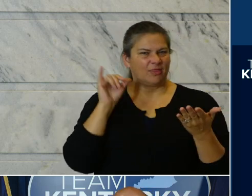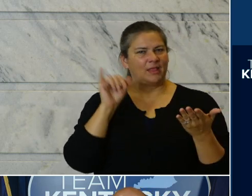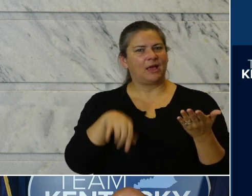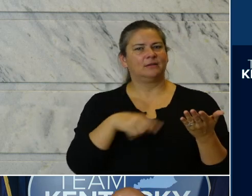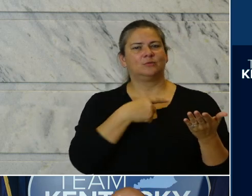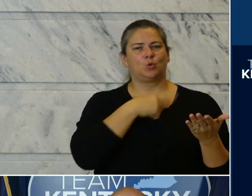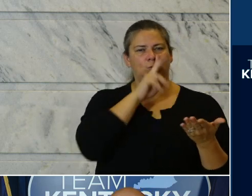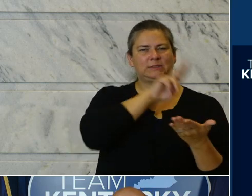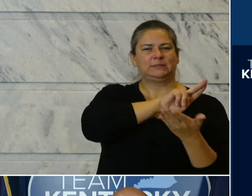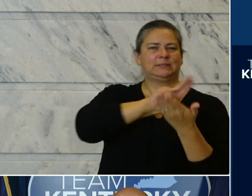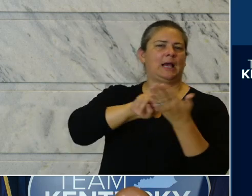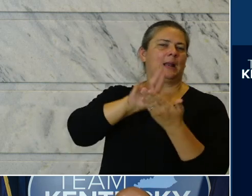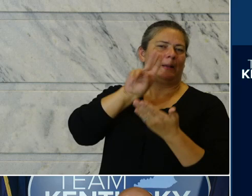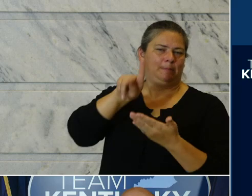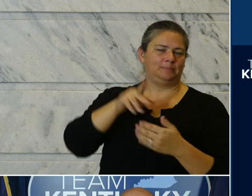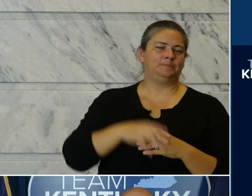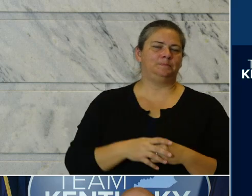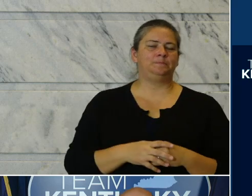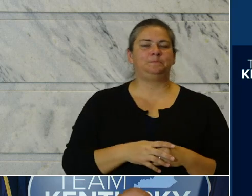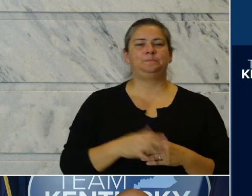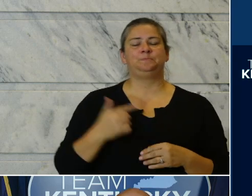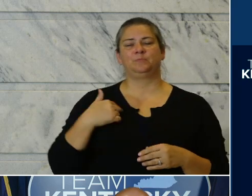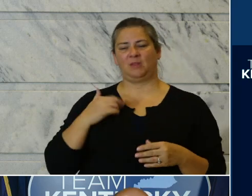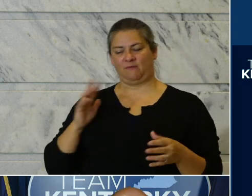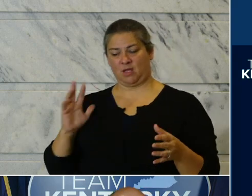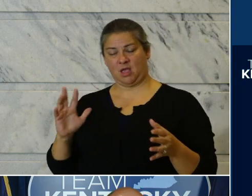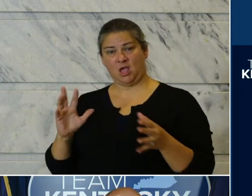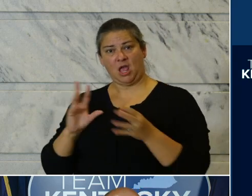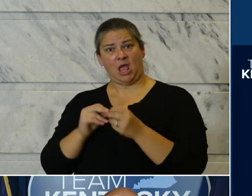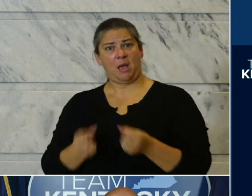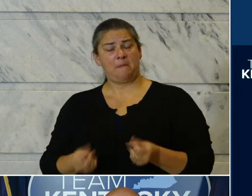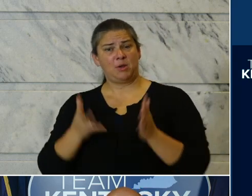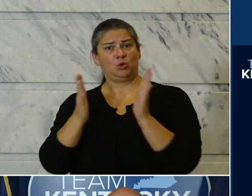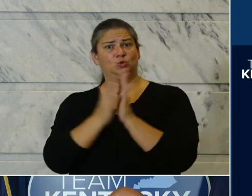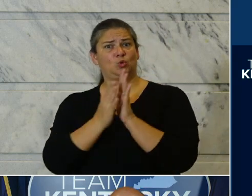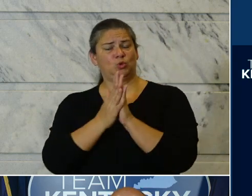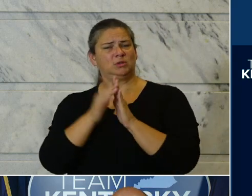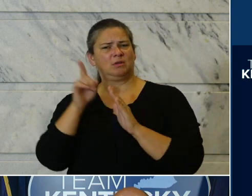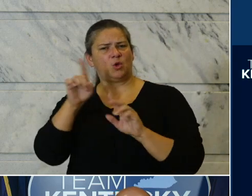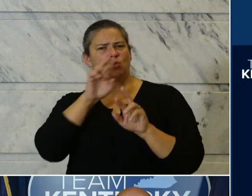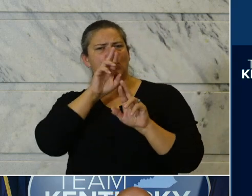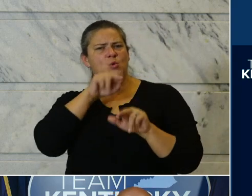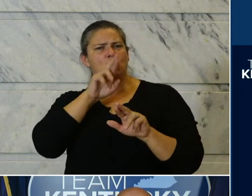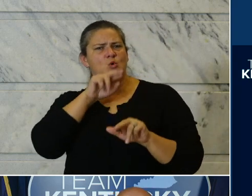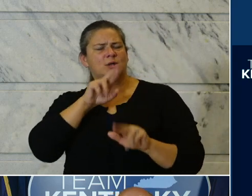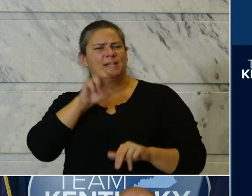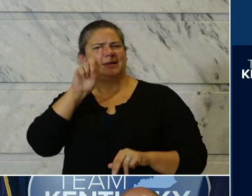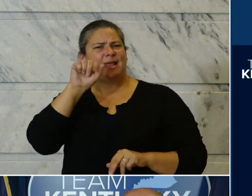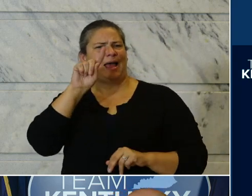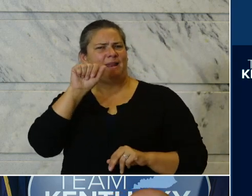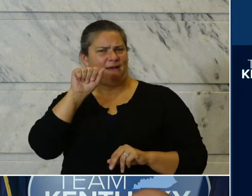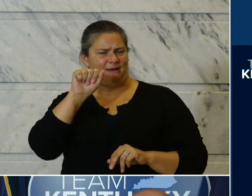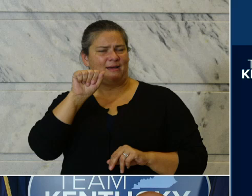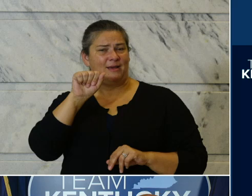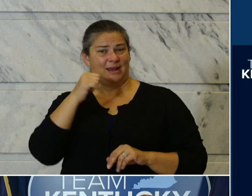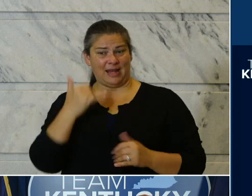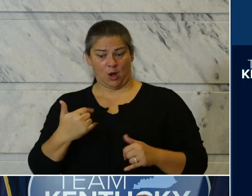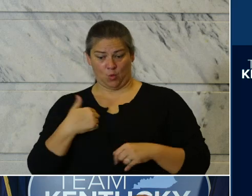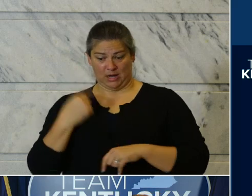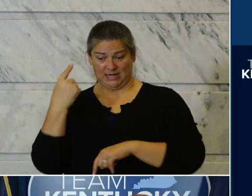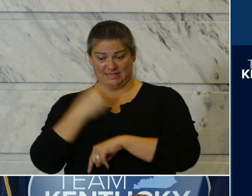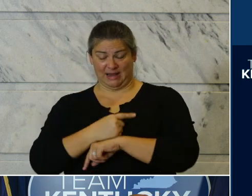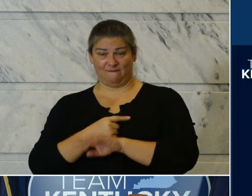1,454 schools who have ever reported data here. That's pretty good. We're only on day 4 right now, day 4 of this being rolled